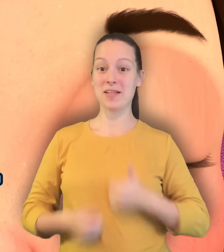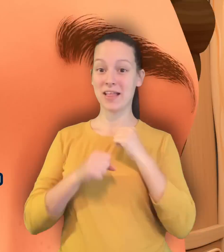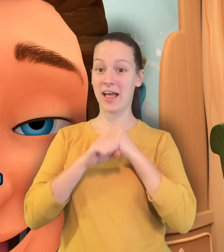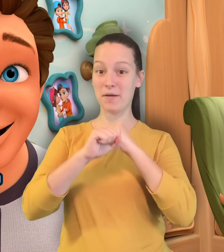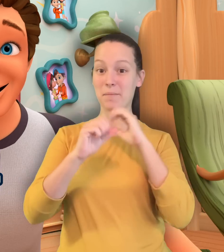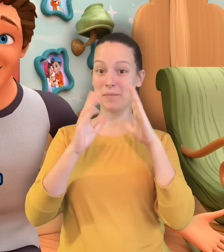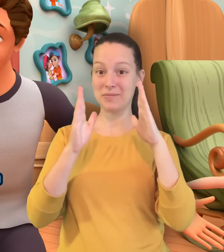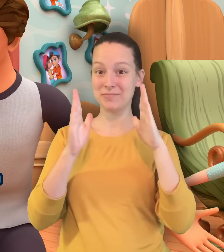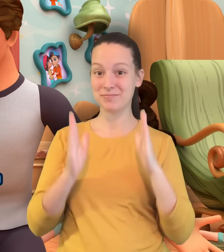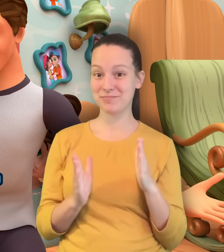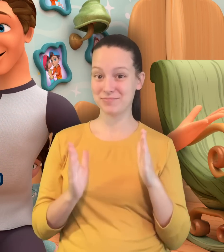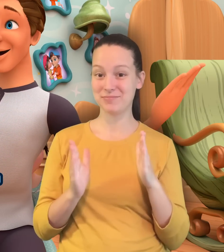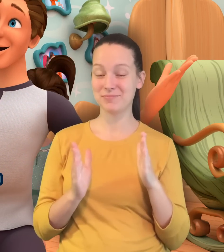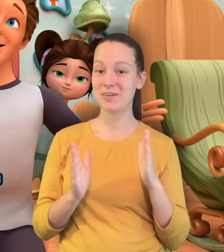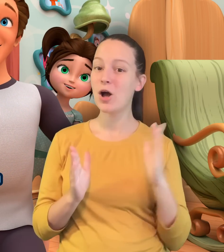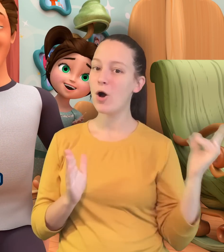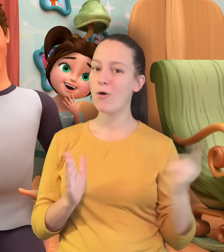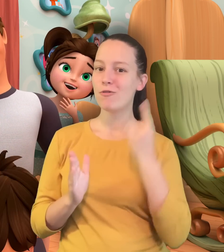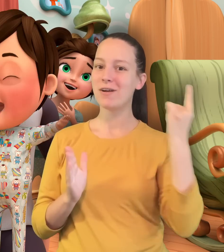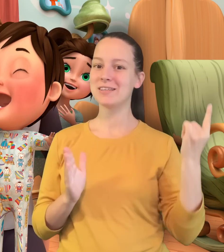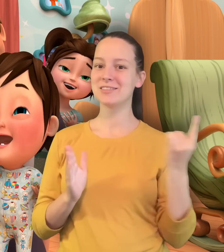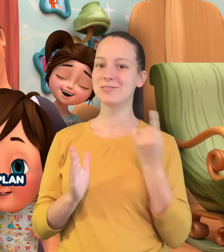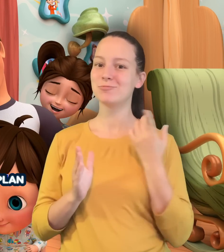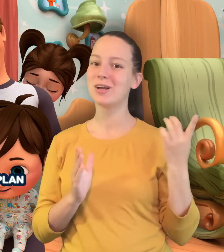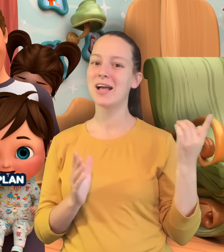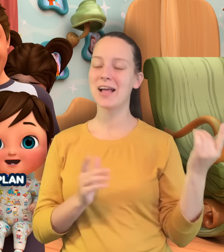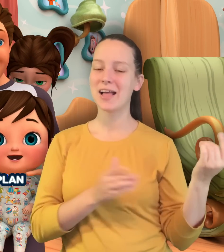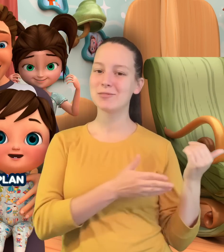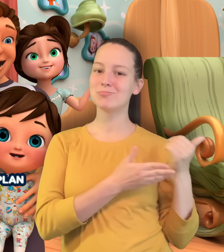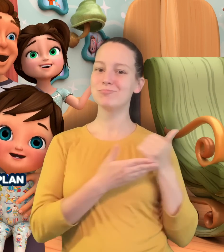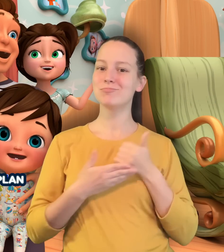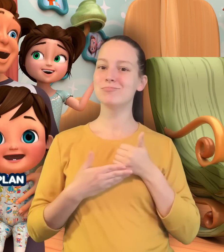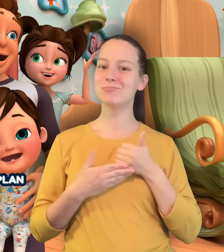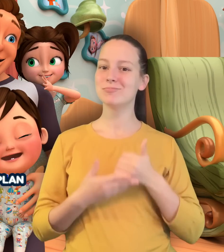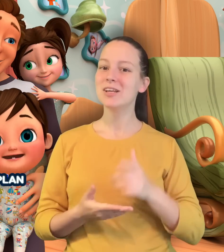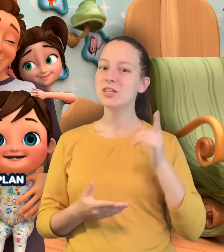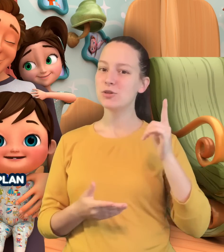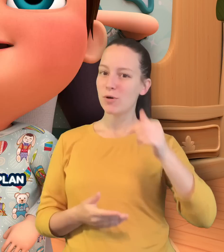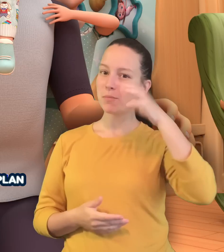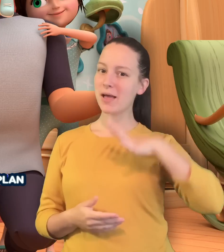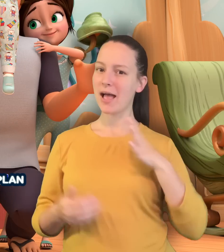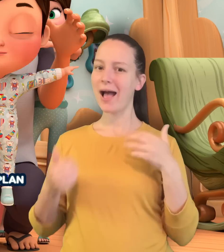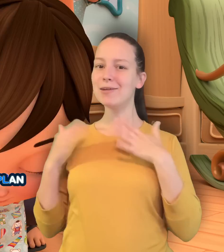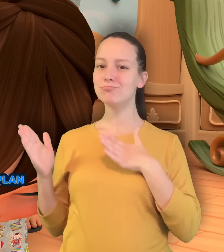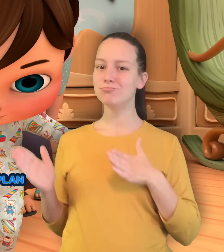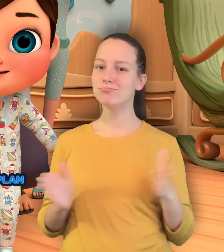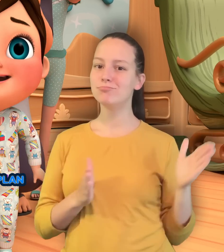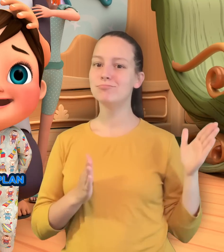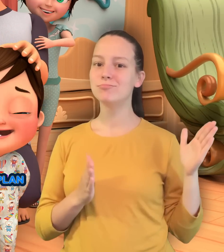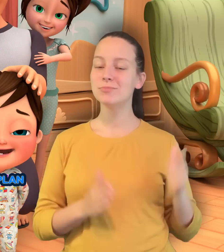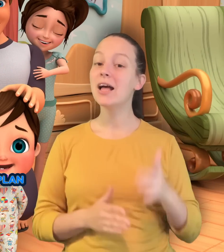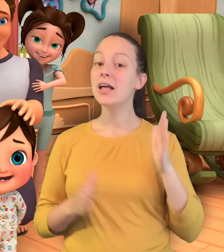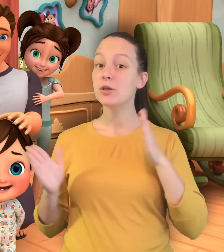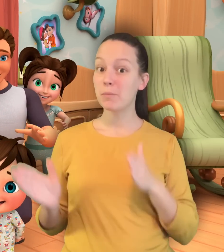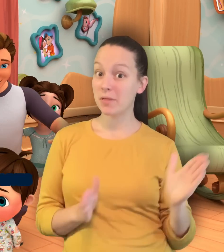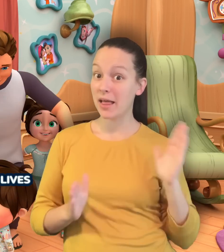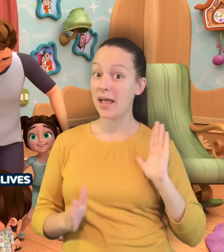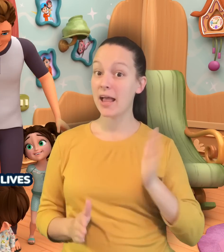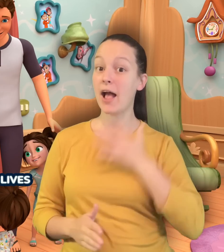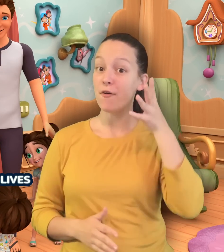Daddy, Daddy, our life garden, always around us, the man with a